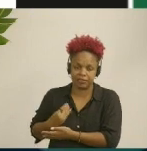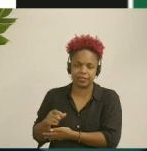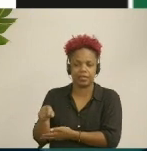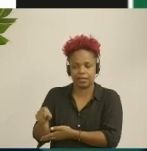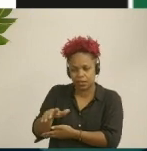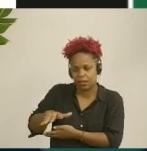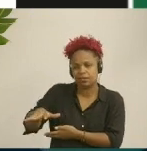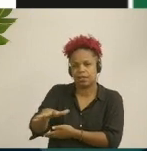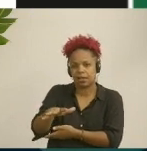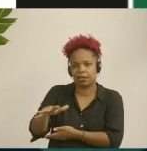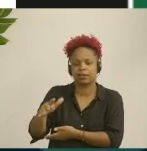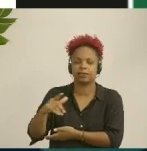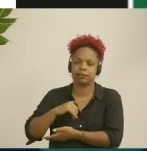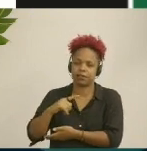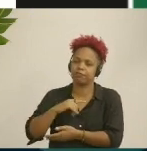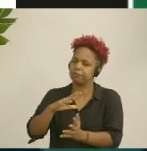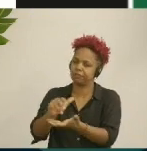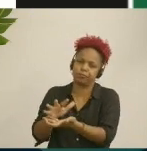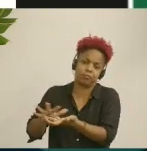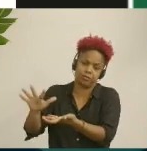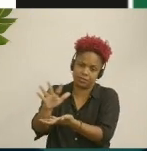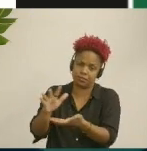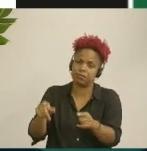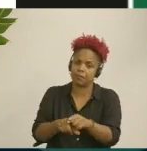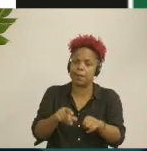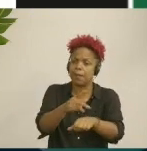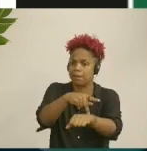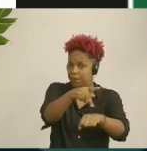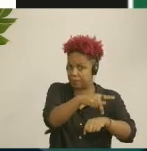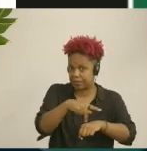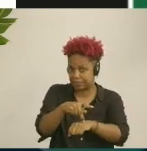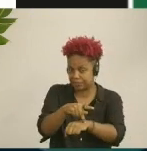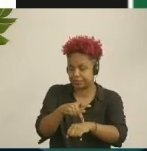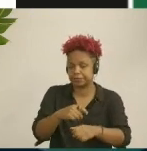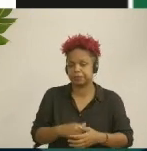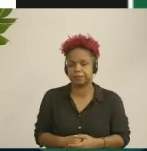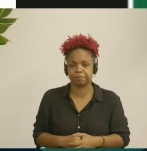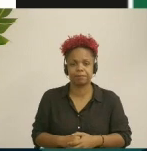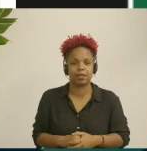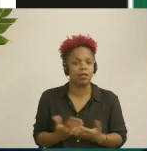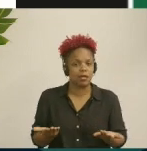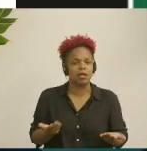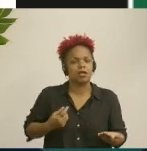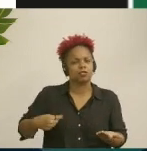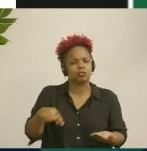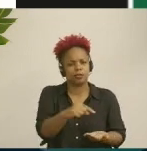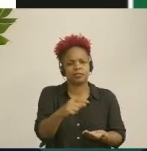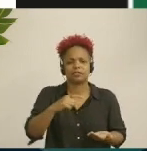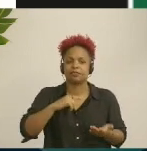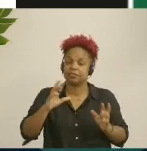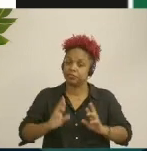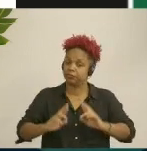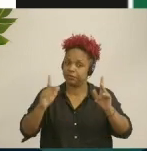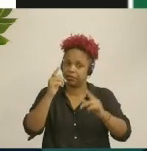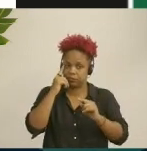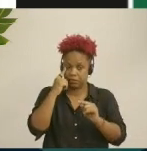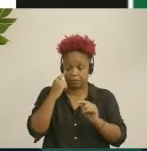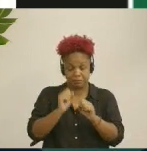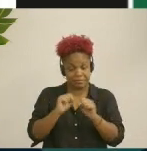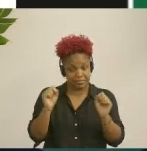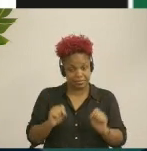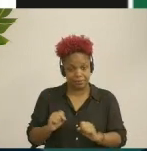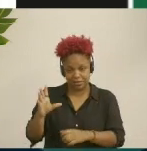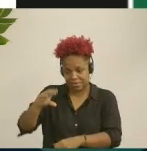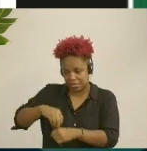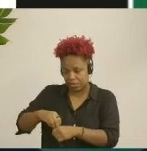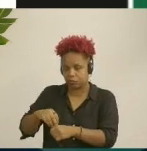And we would distinguish that domestic evidence support system from the world that most of us in universities work in, a